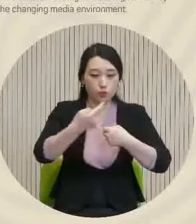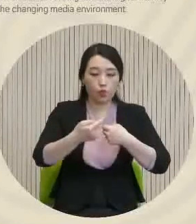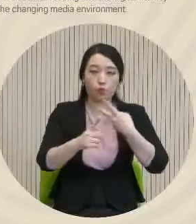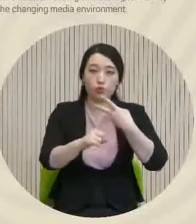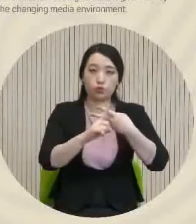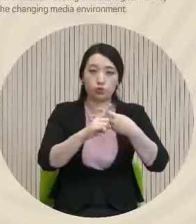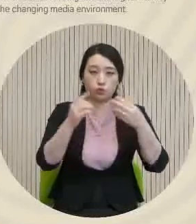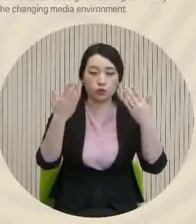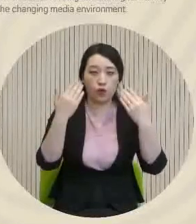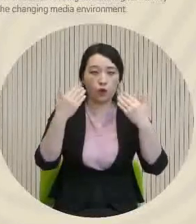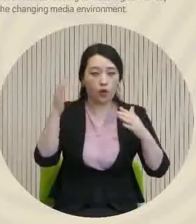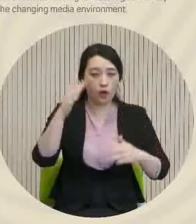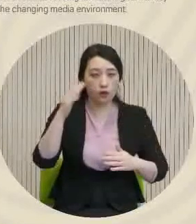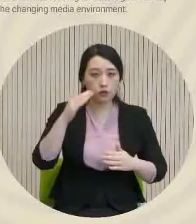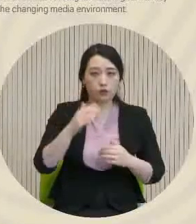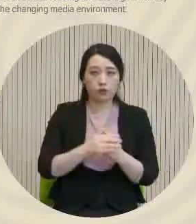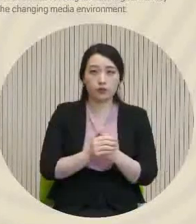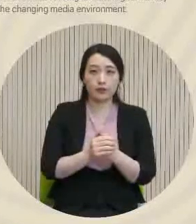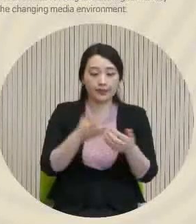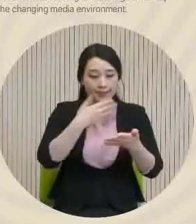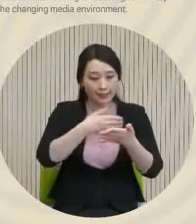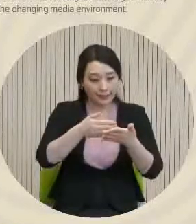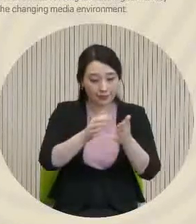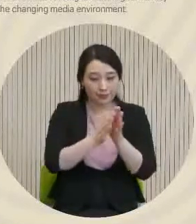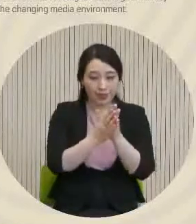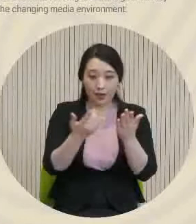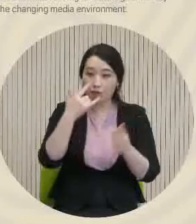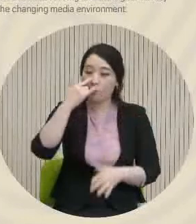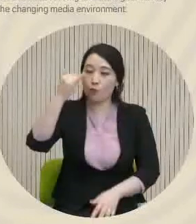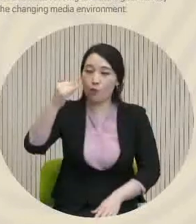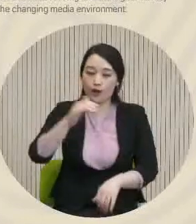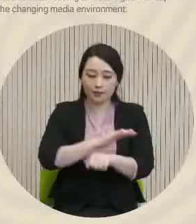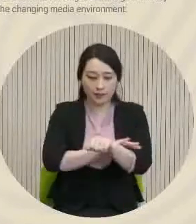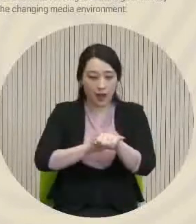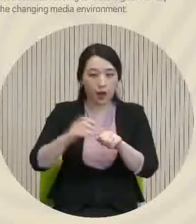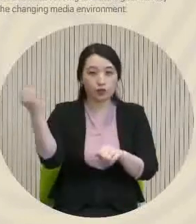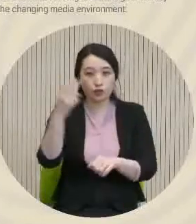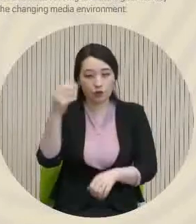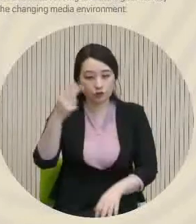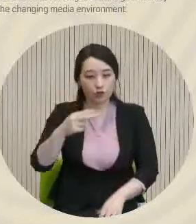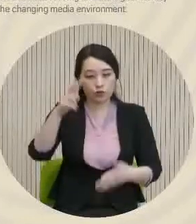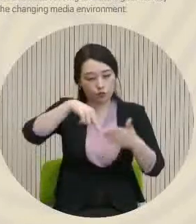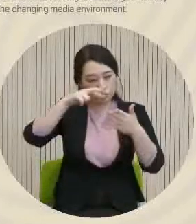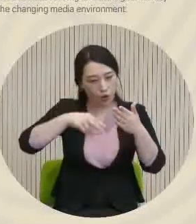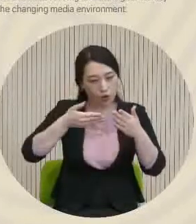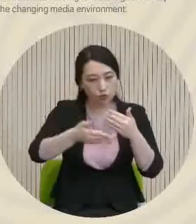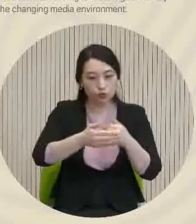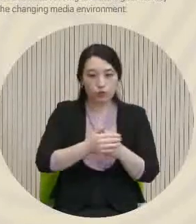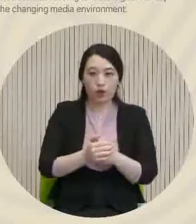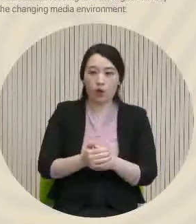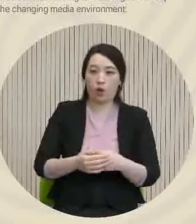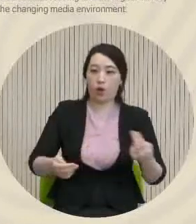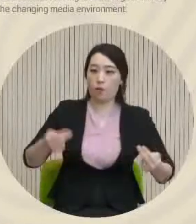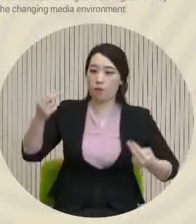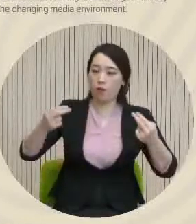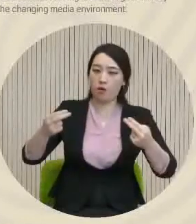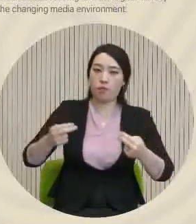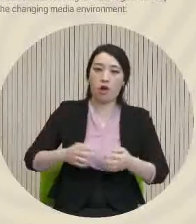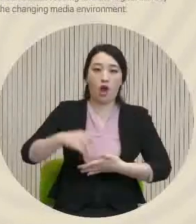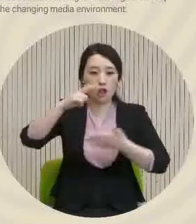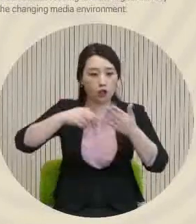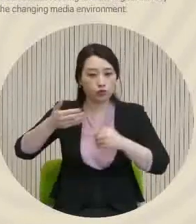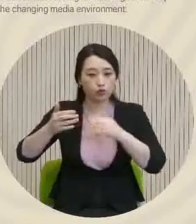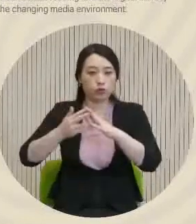we asked a question of how often did your parents read your picture books when you're young.